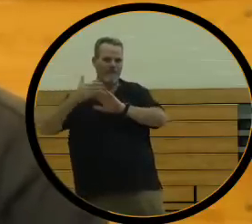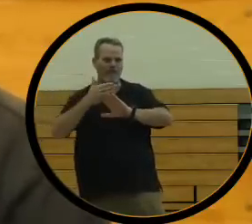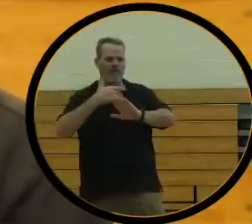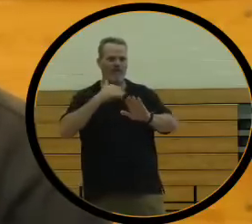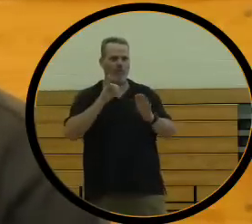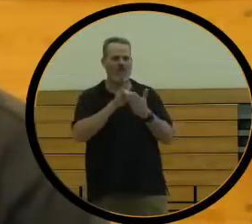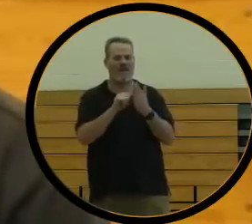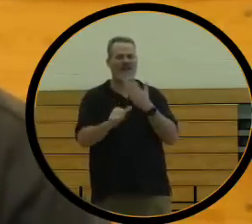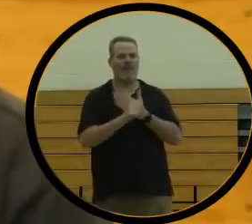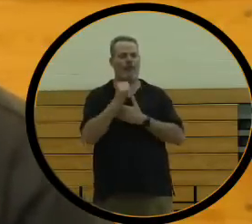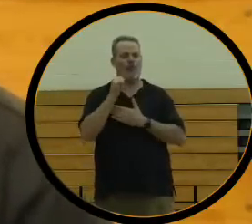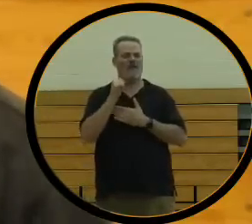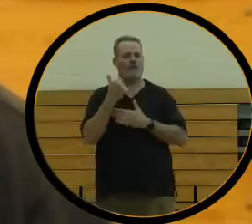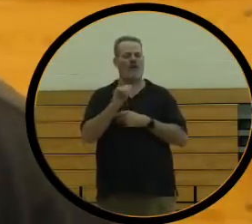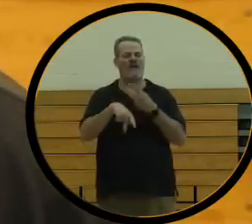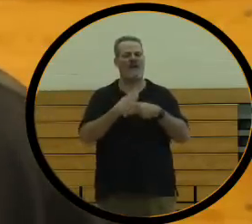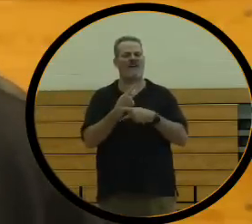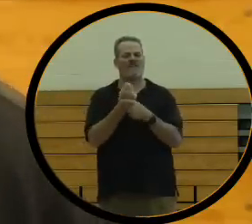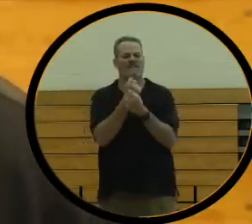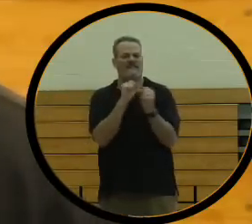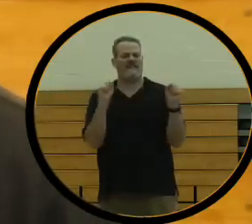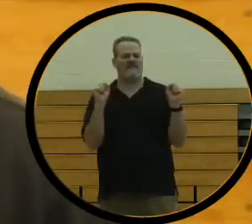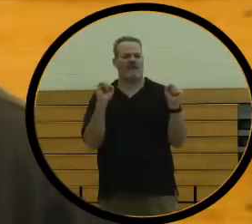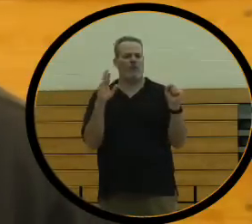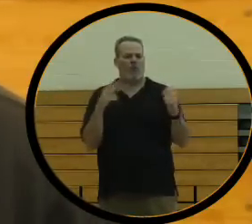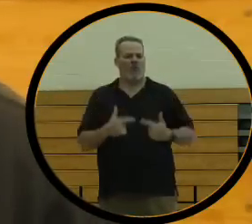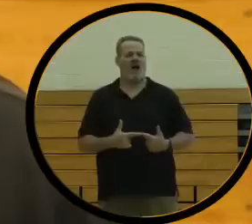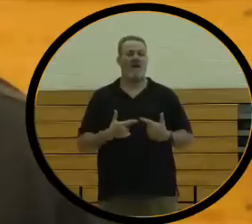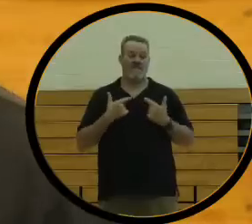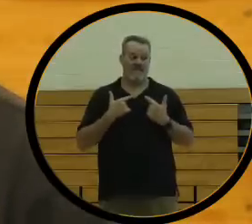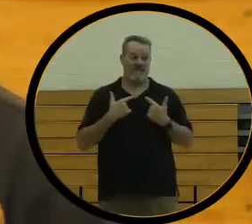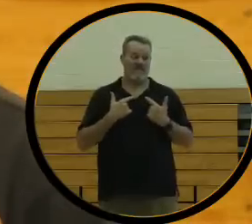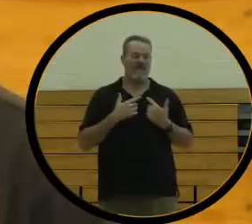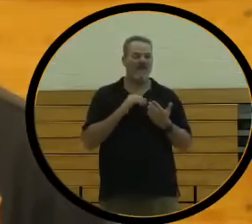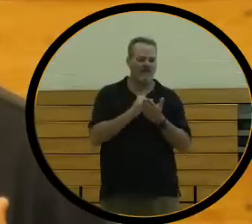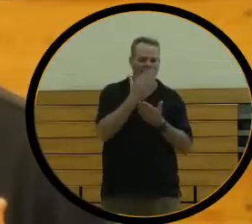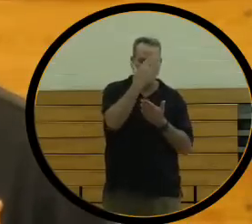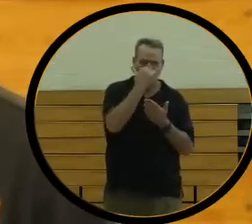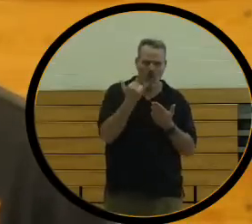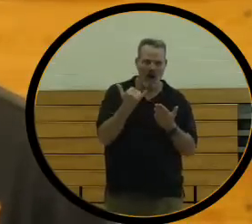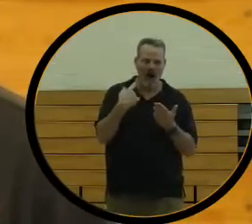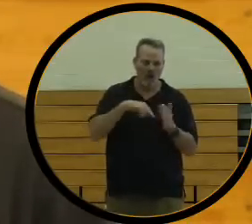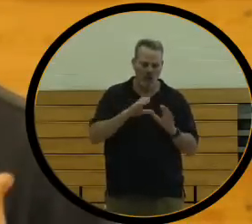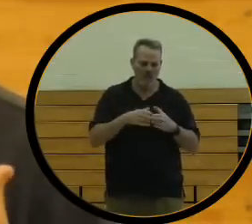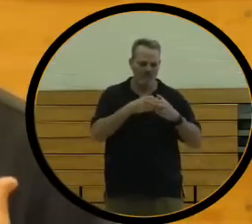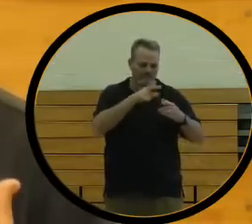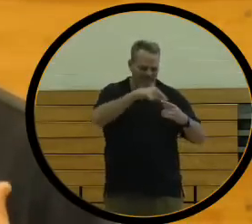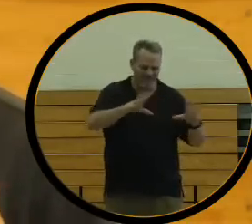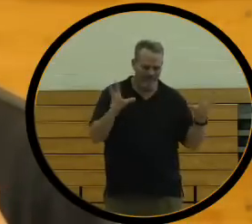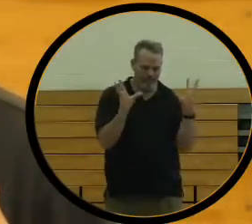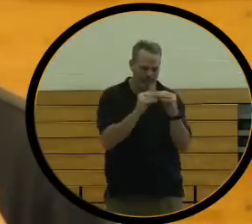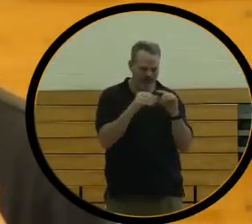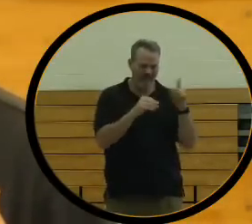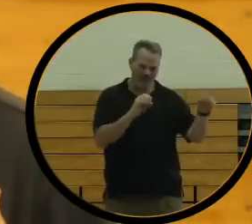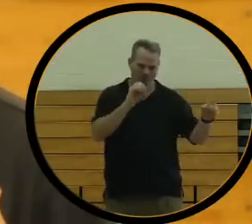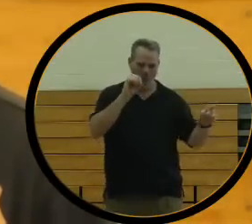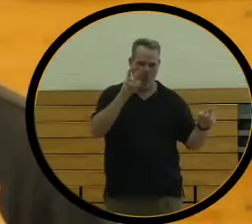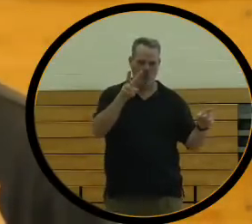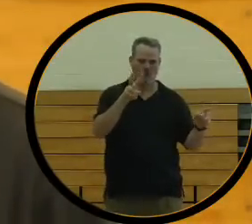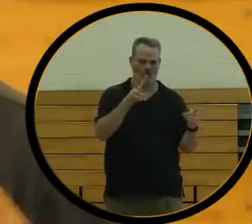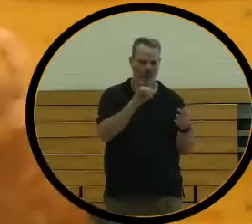before the threat to life and safety exists. And that's why we went to Ocean View, because they're in that